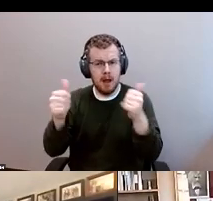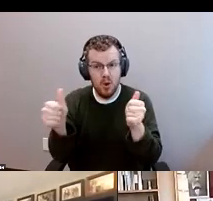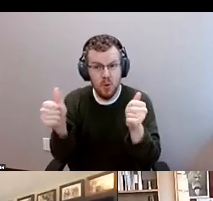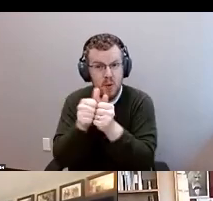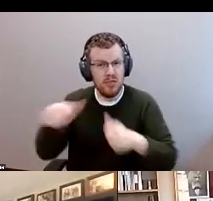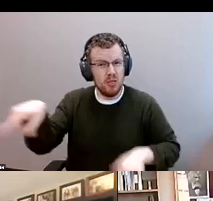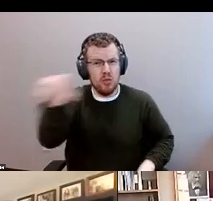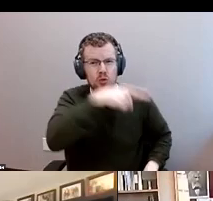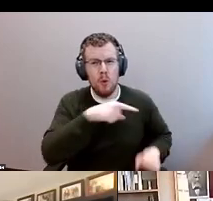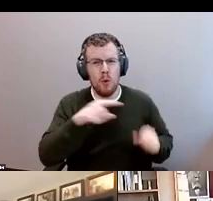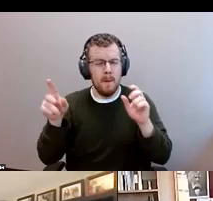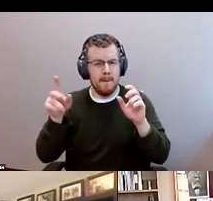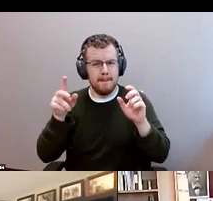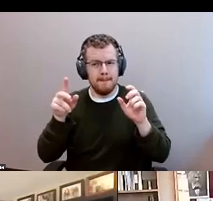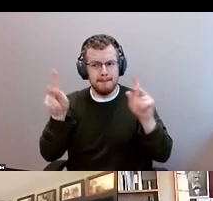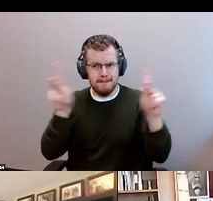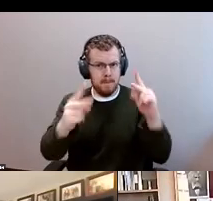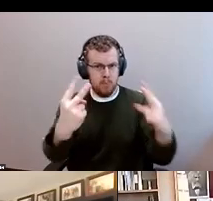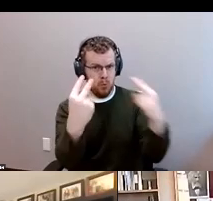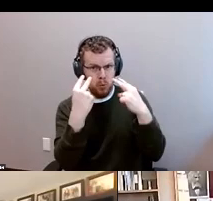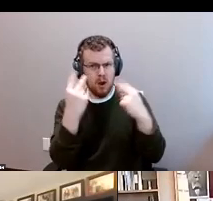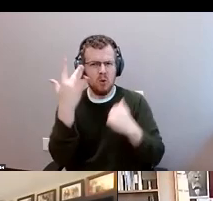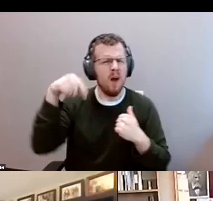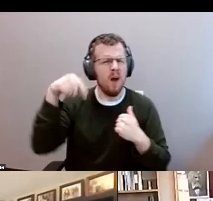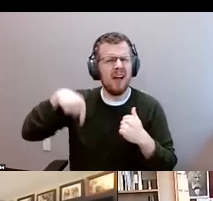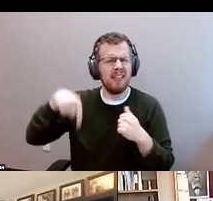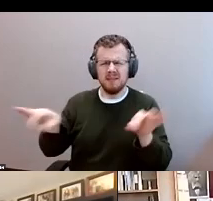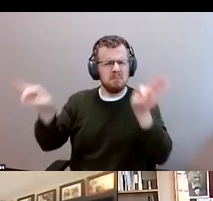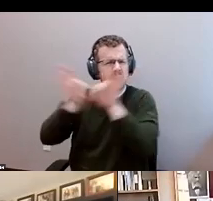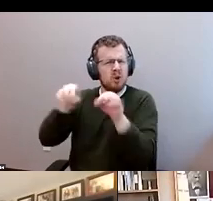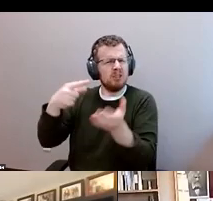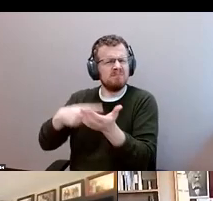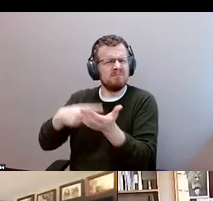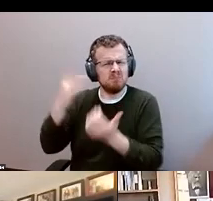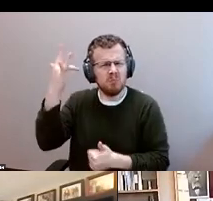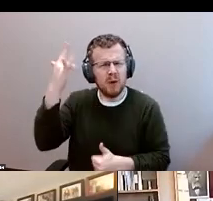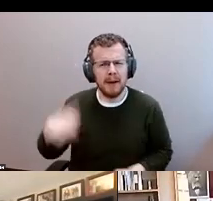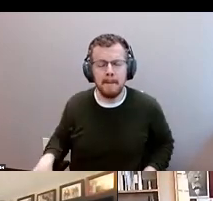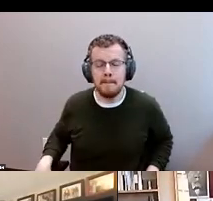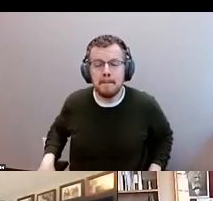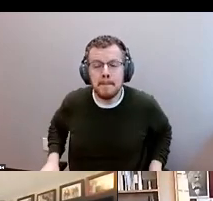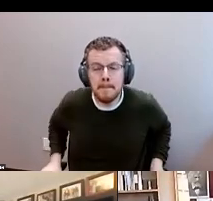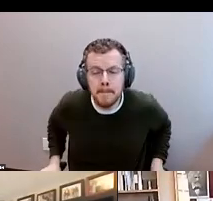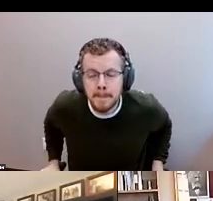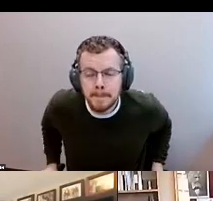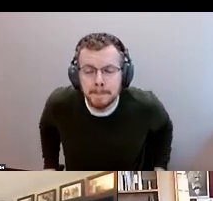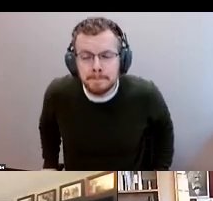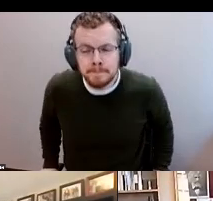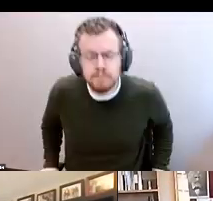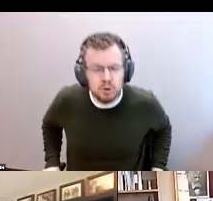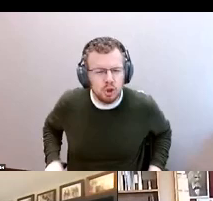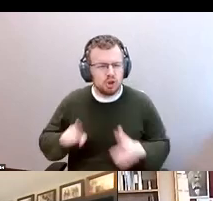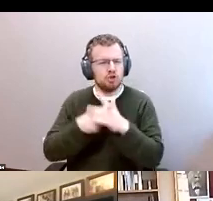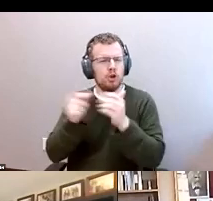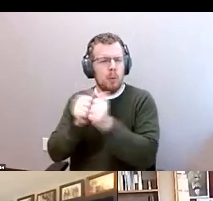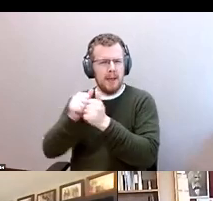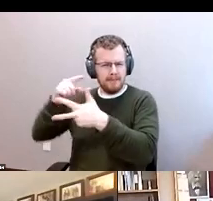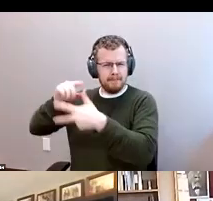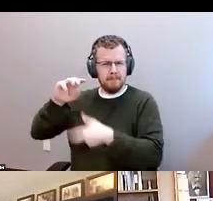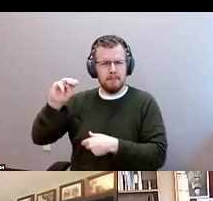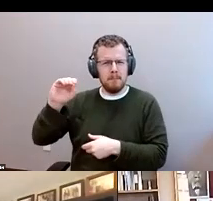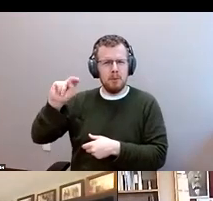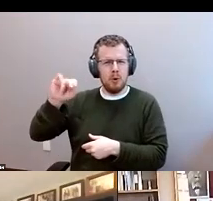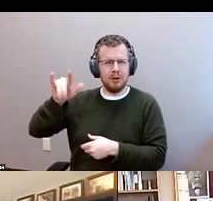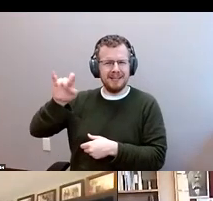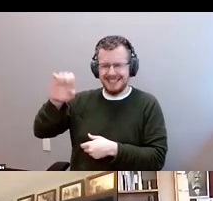call? Why does this matter to all of us? And I am going to start with you, Monique. Welcome. Thank